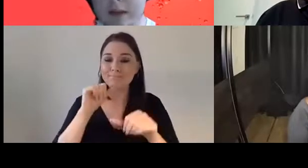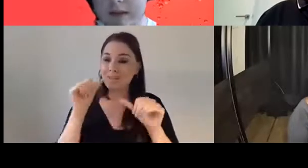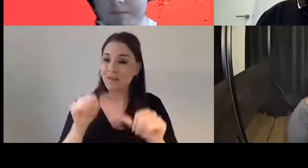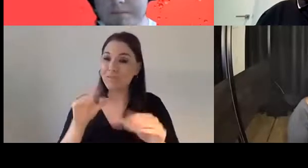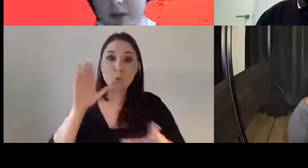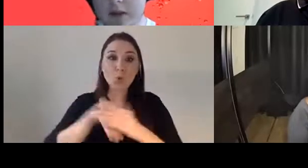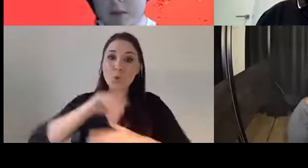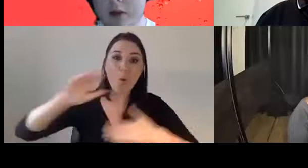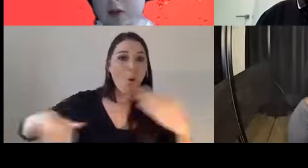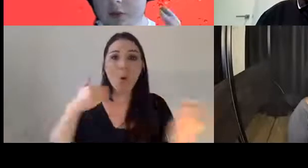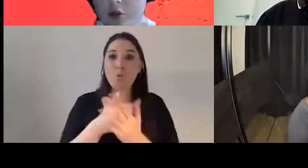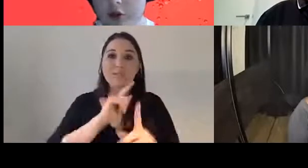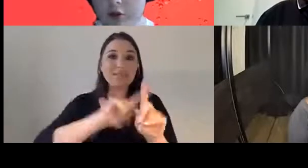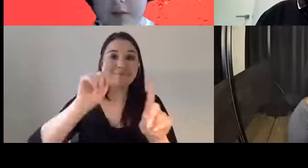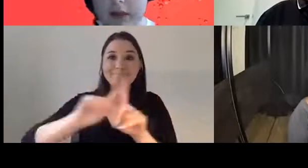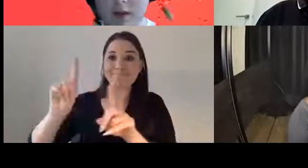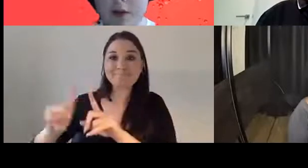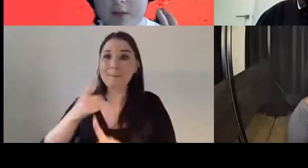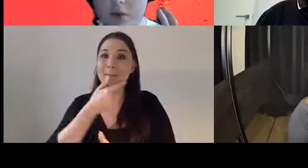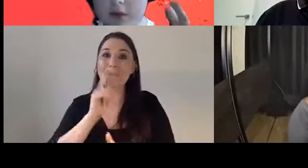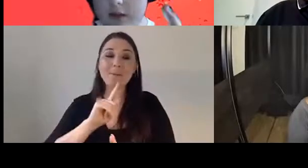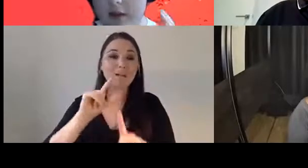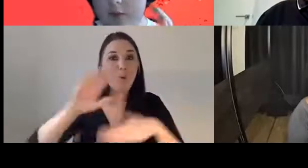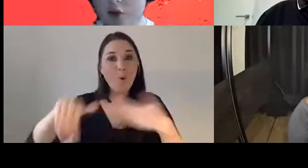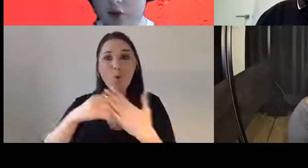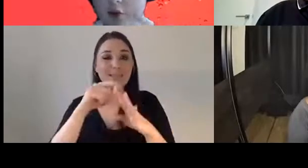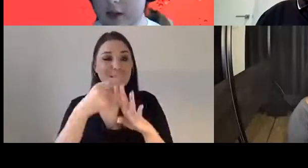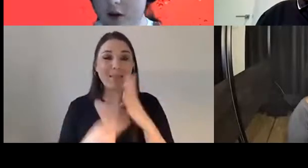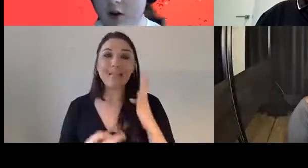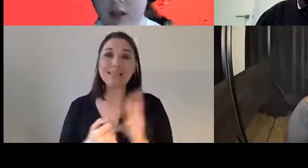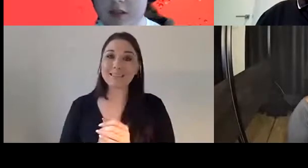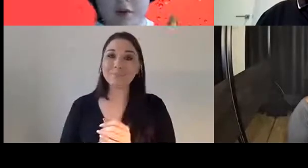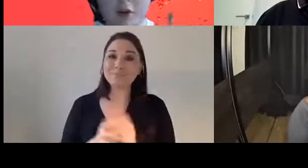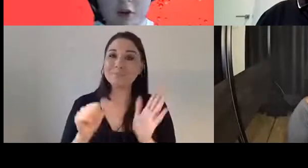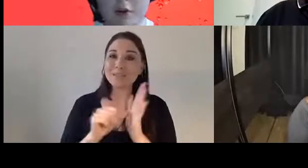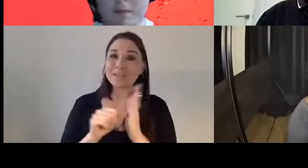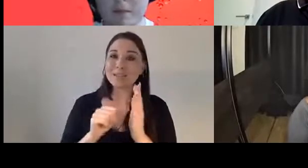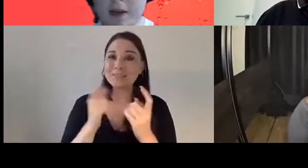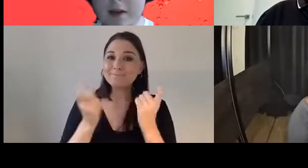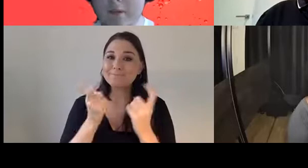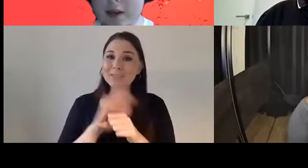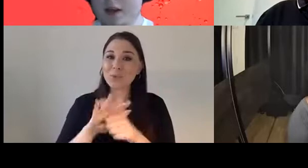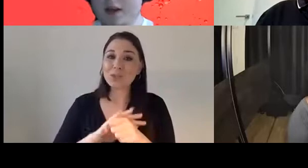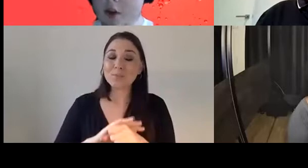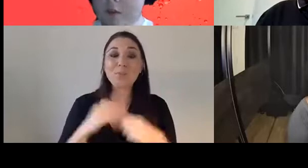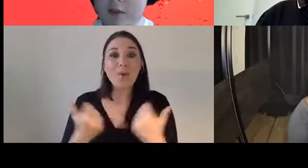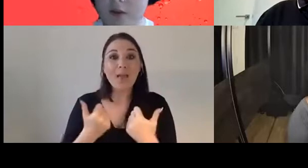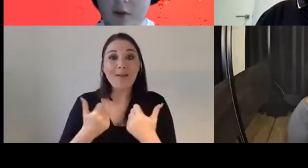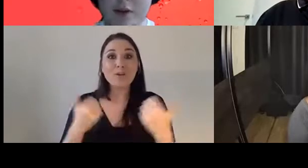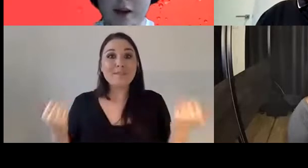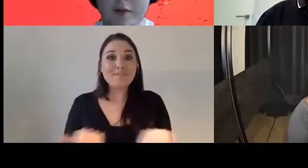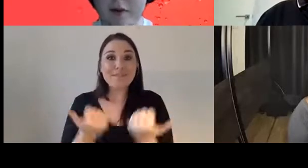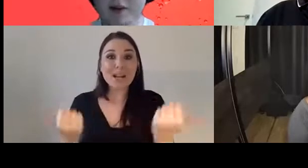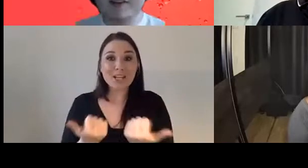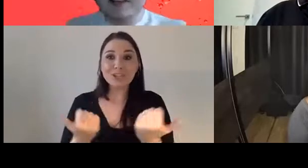feat. But I'm just going to wrap things up here, folks, because we are at 7 o'clock. Time does